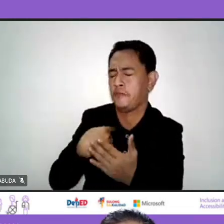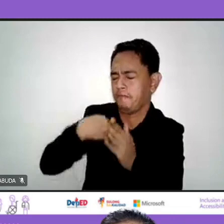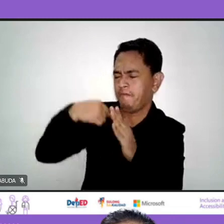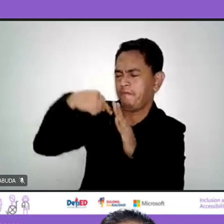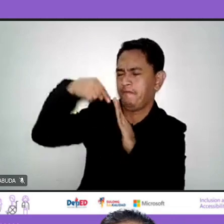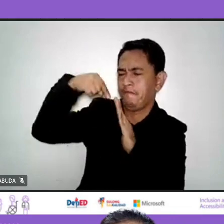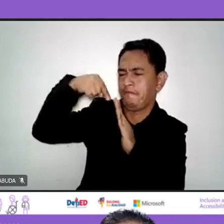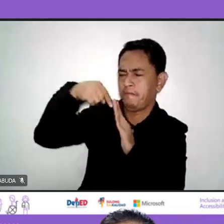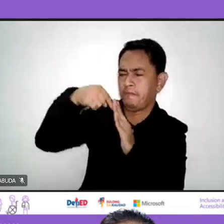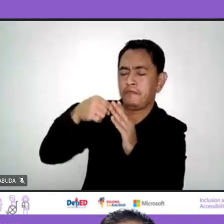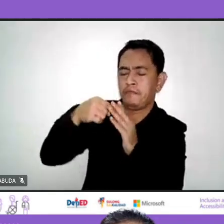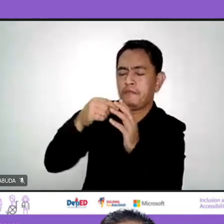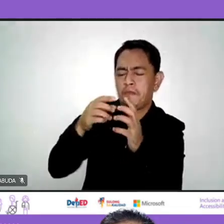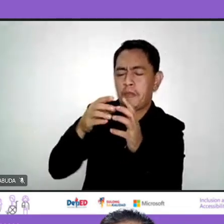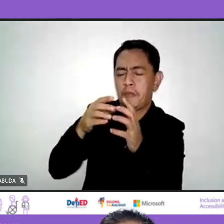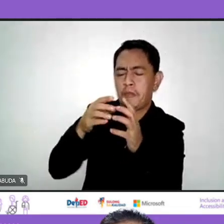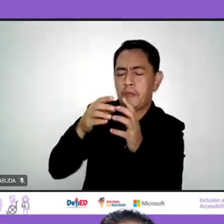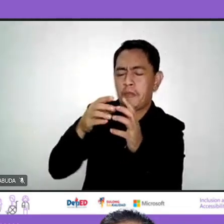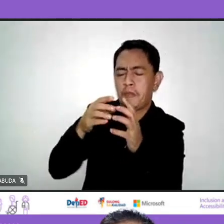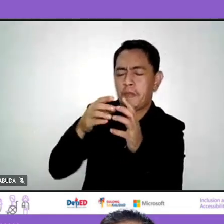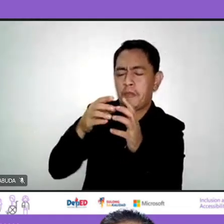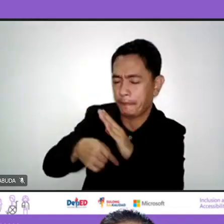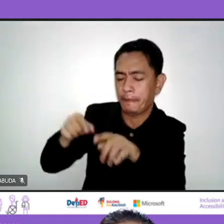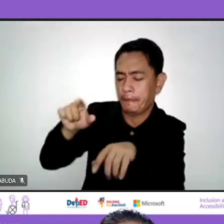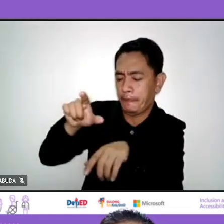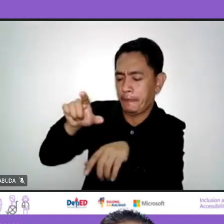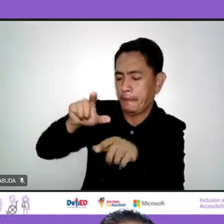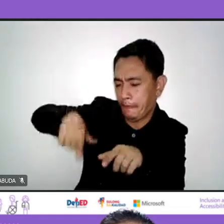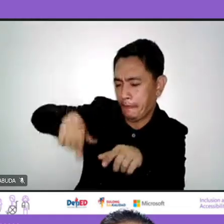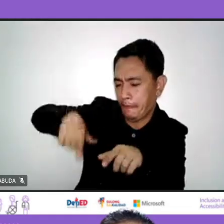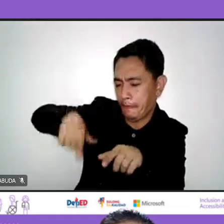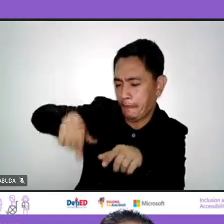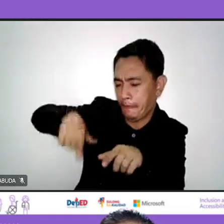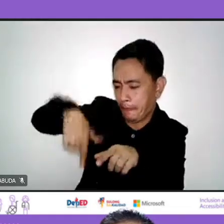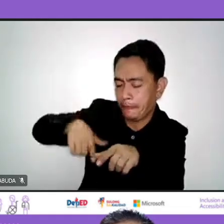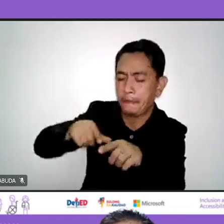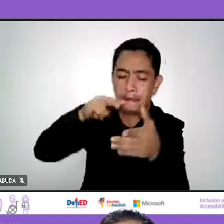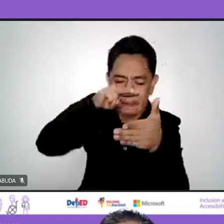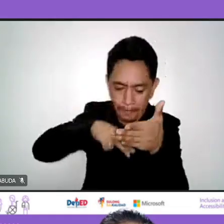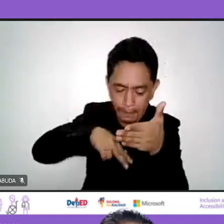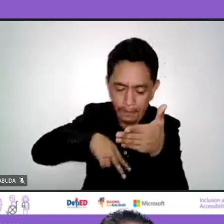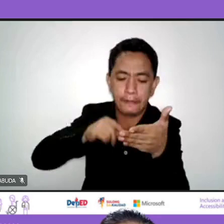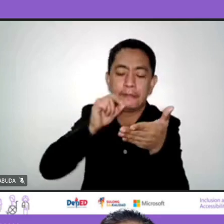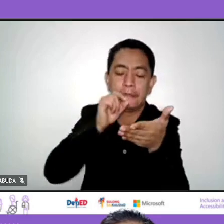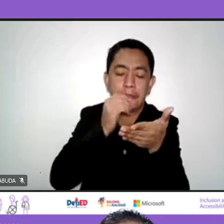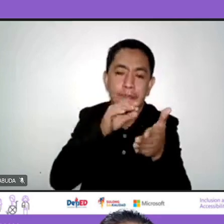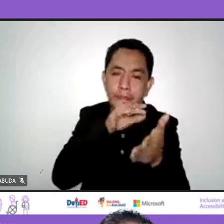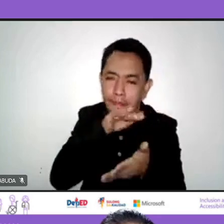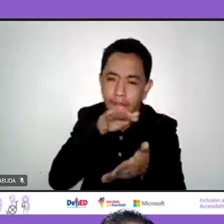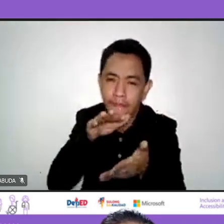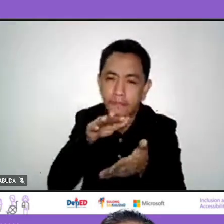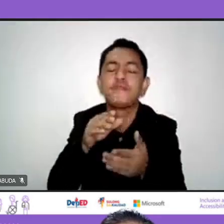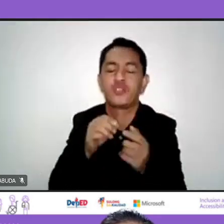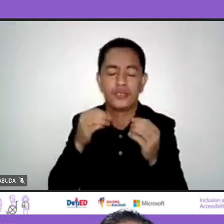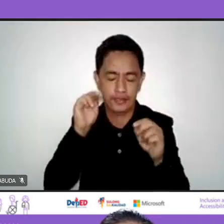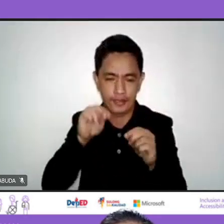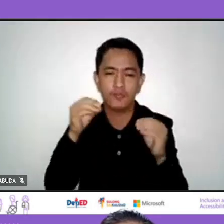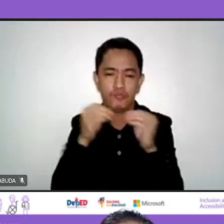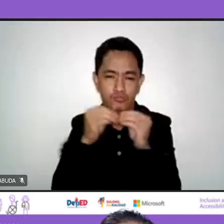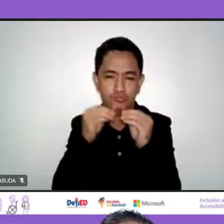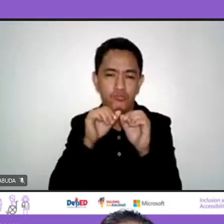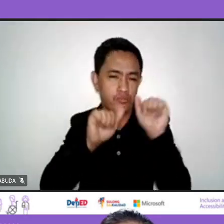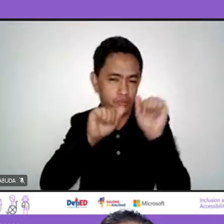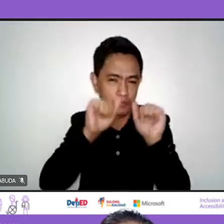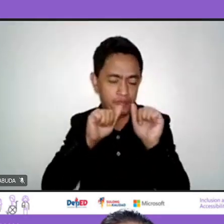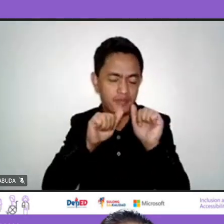adjustments in the grading system. And those with severe delays naman po in reading and spelling, that